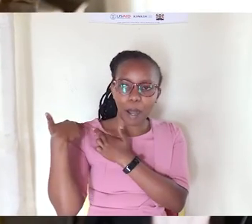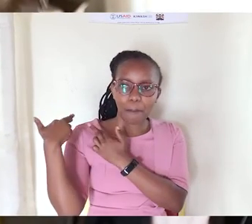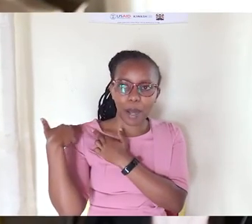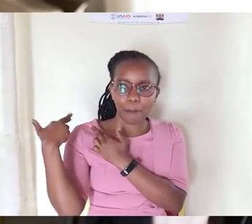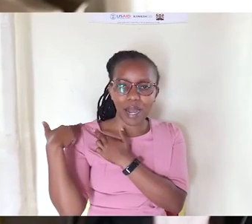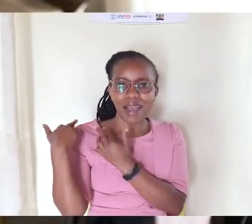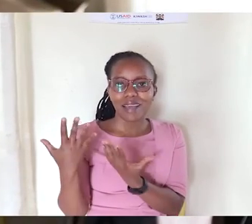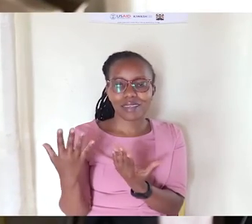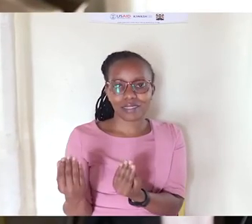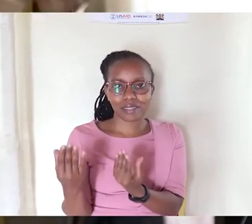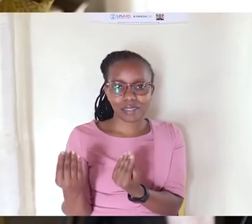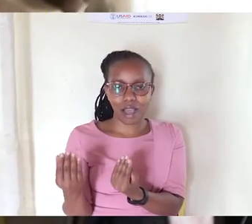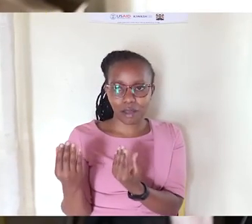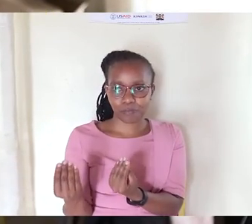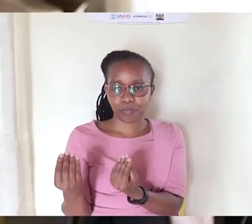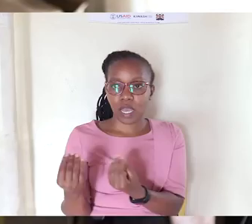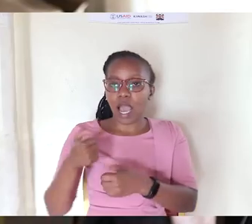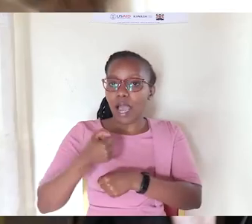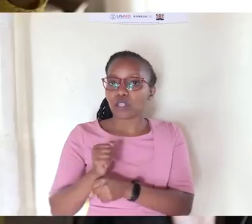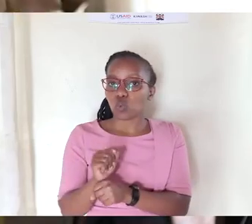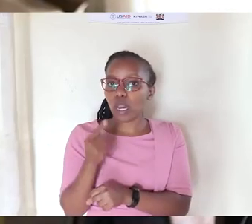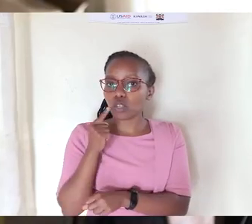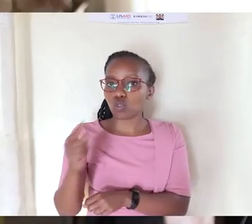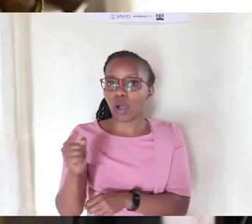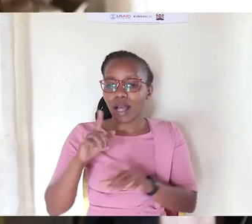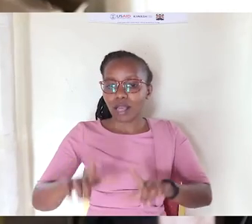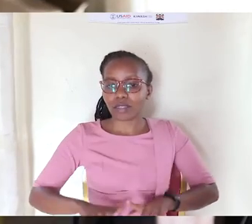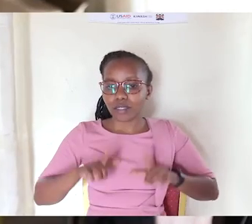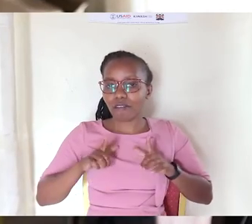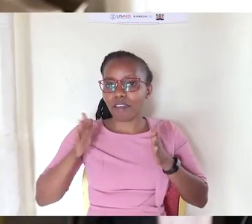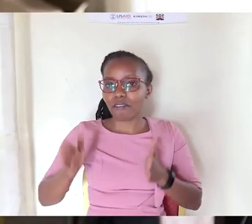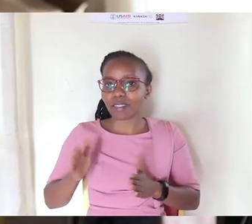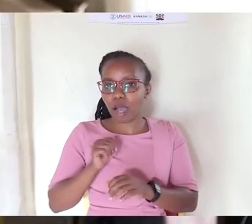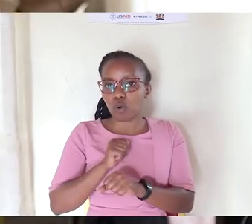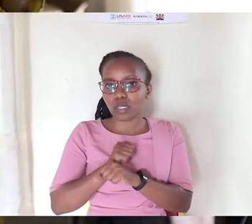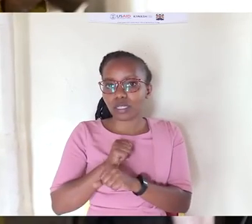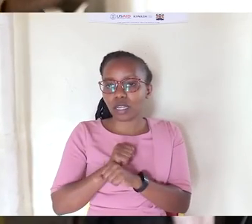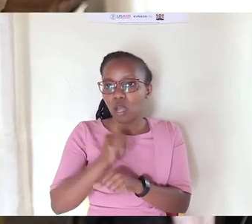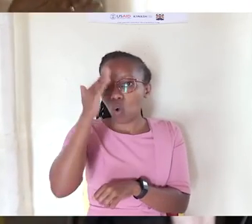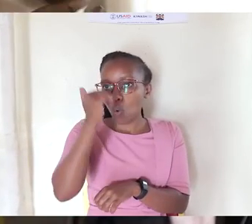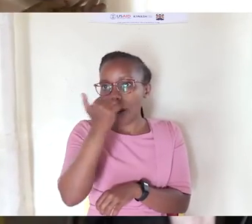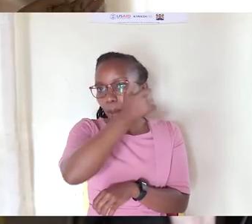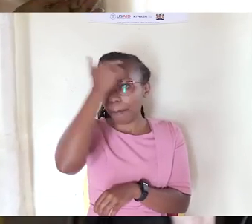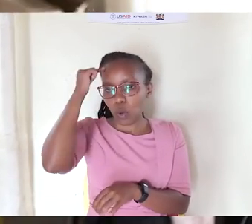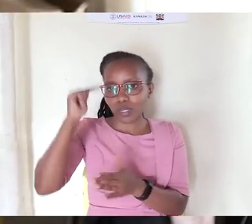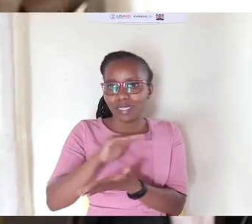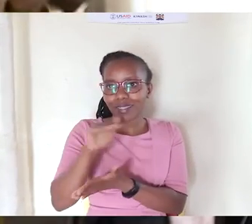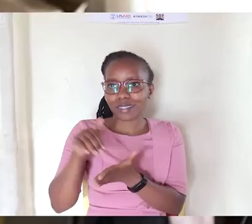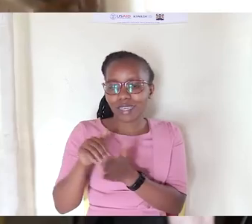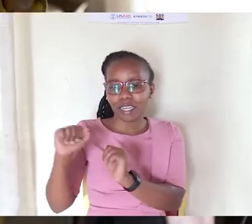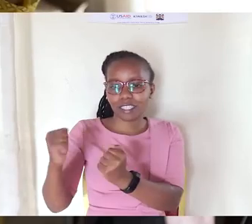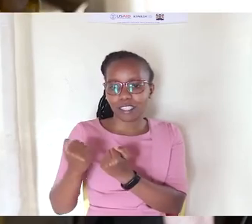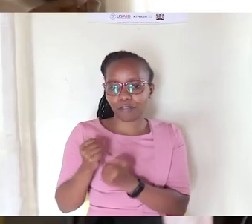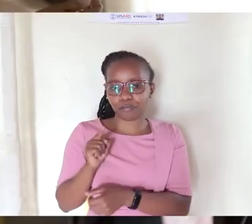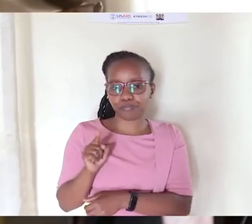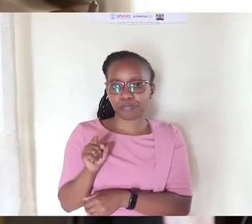much more effective. It will ensure that survivors are protected. because it is a one-stop shop. And that is